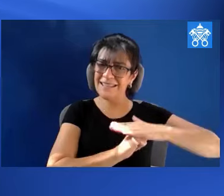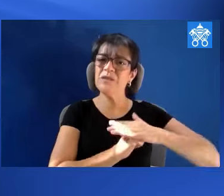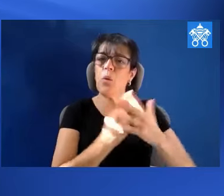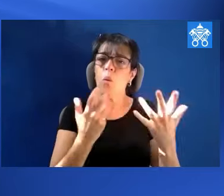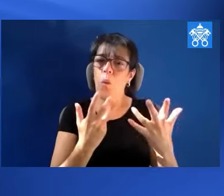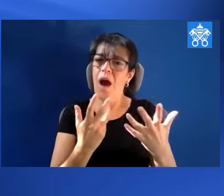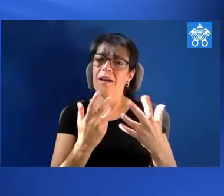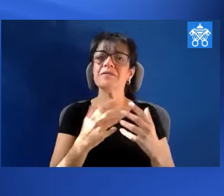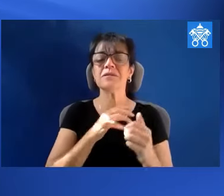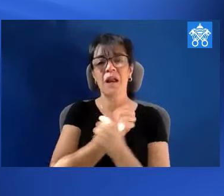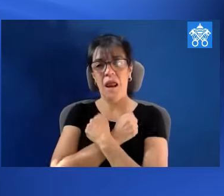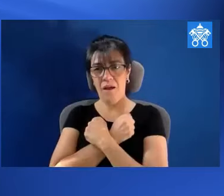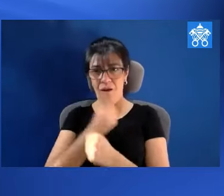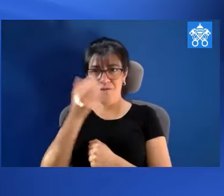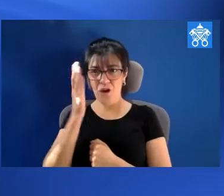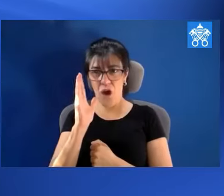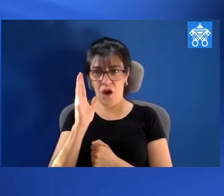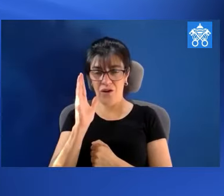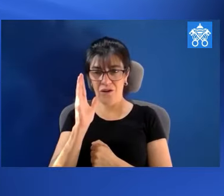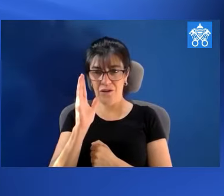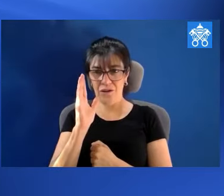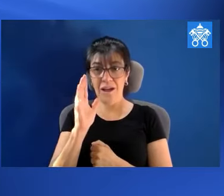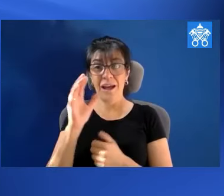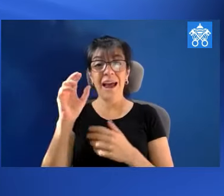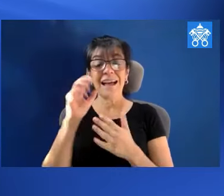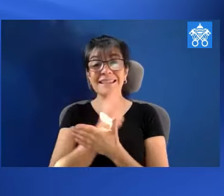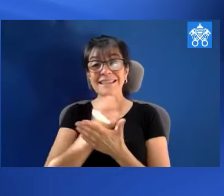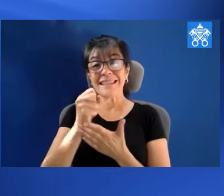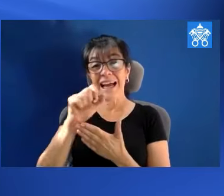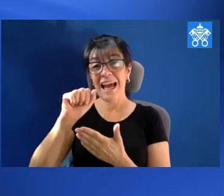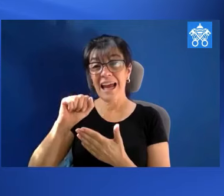the love of God. The whole Bible, St. Augustine says,